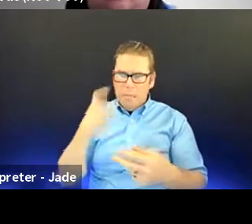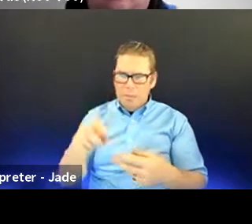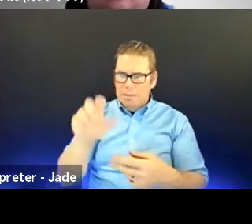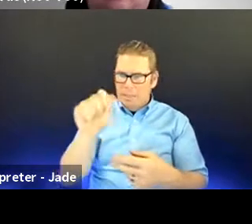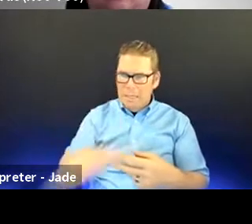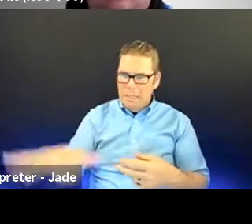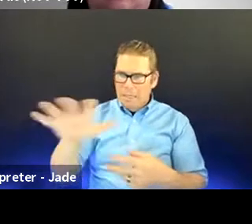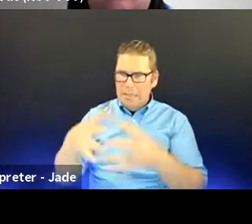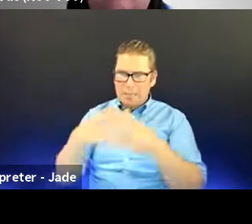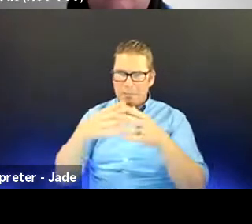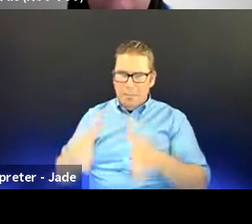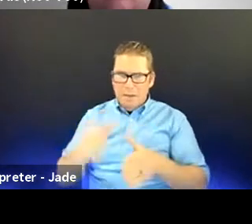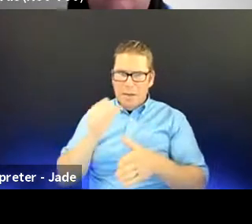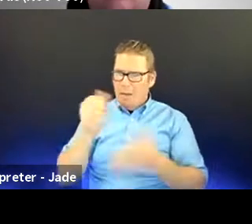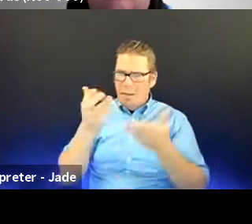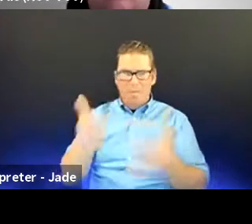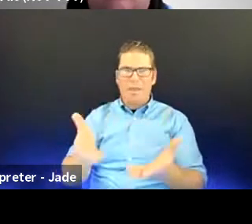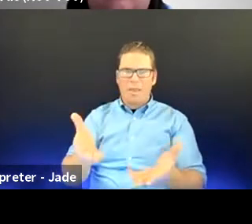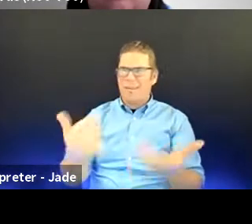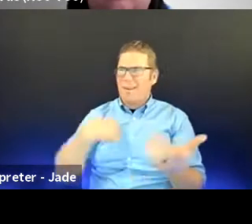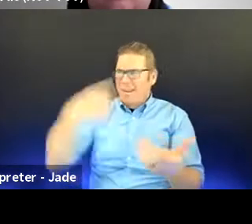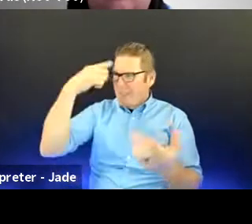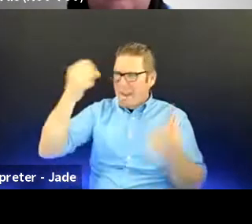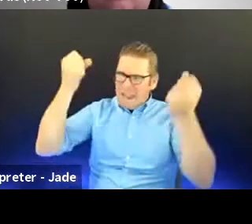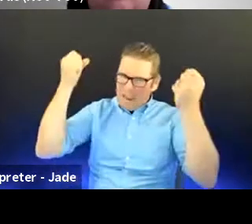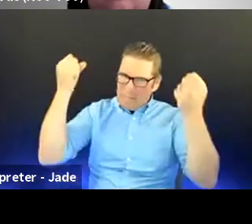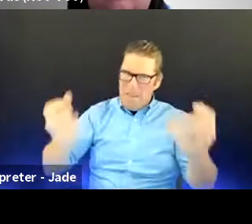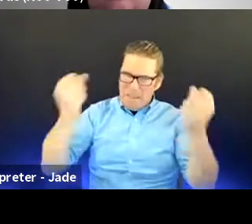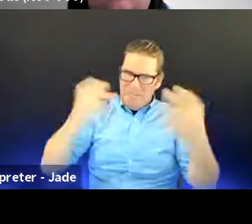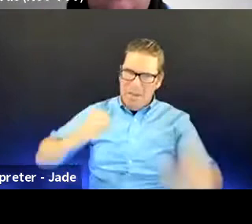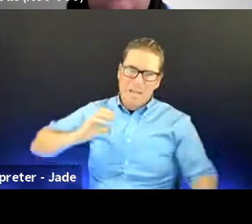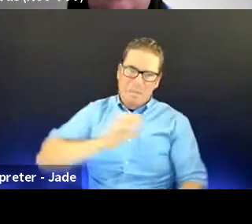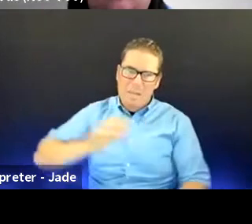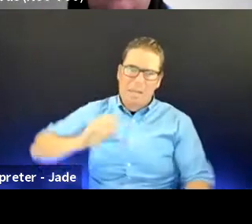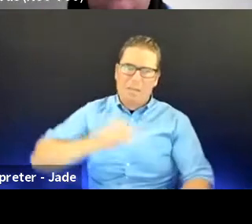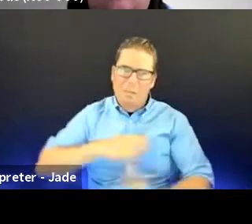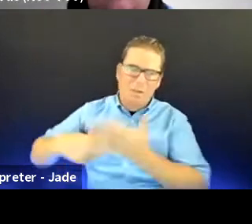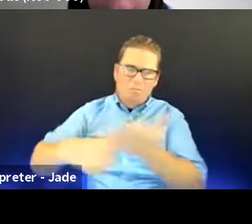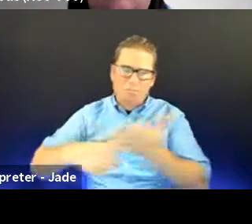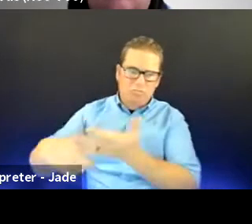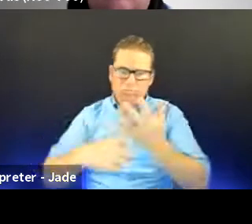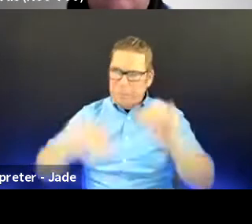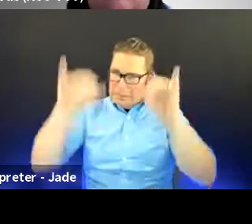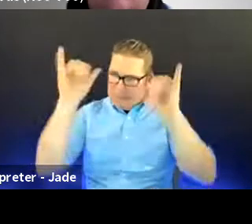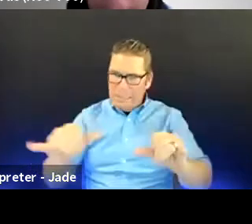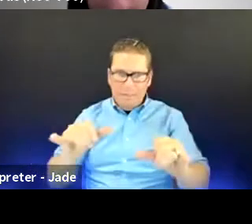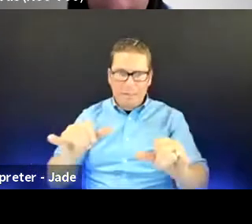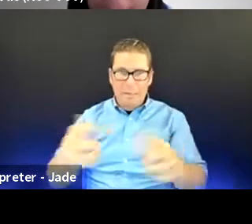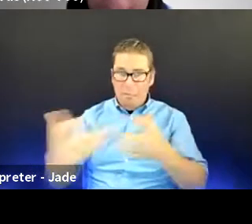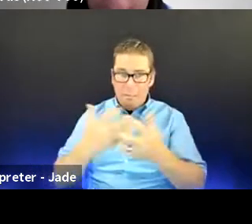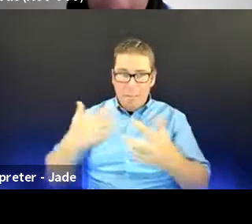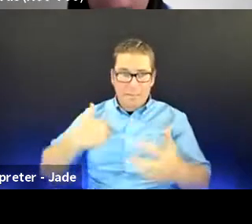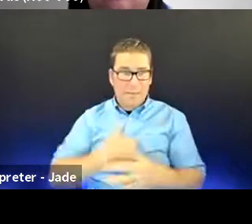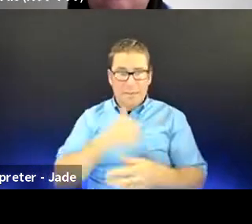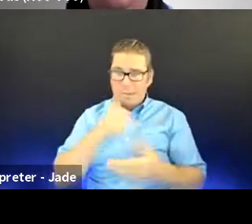be implemented? And I said, can we, you know, we have to continually advocate, but again, I think it's important that other